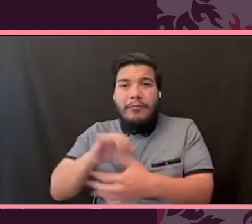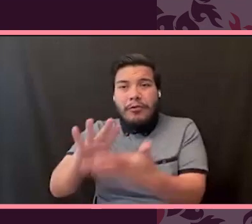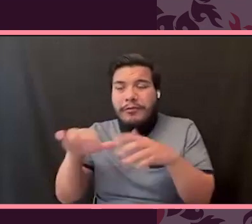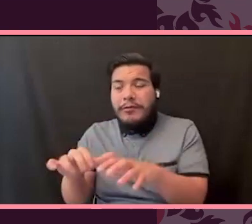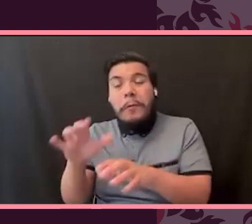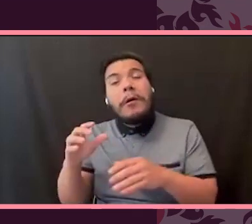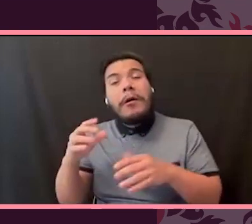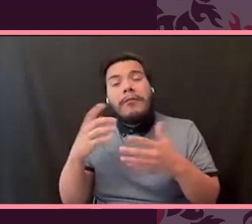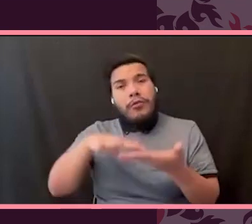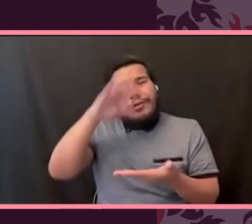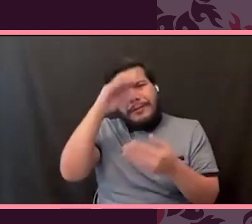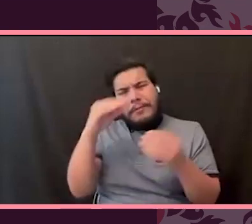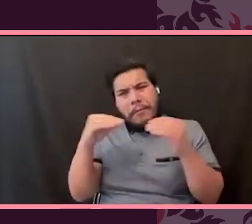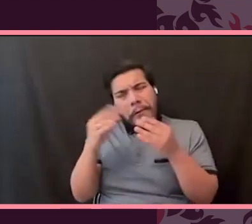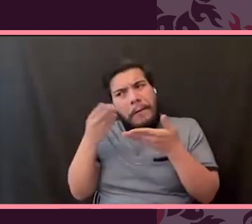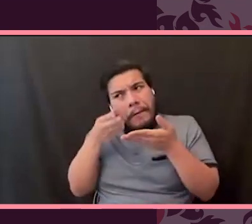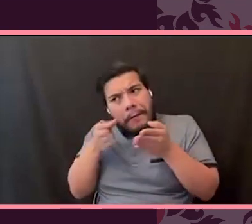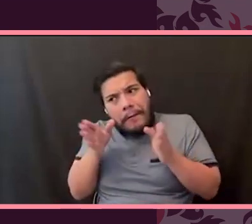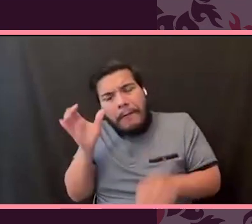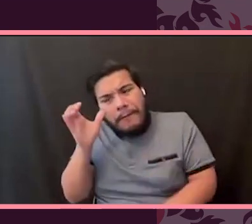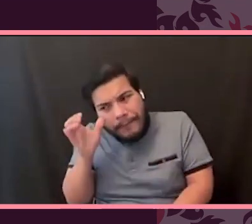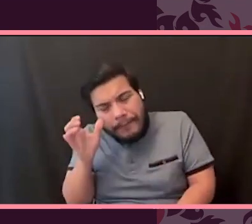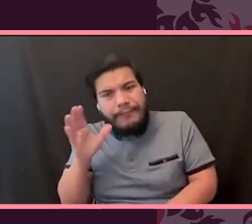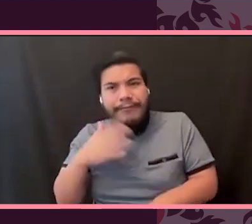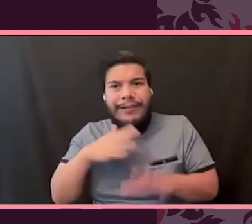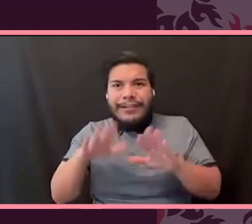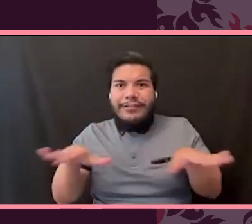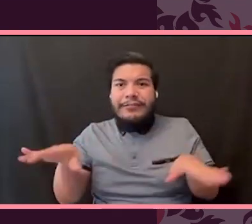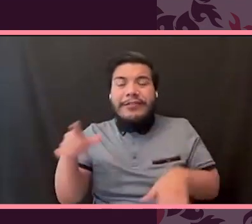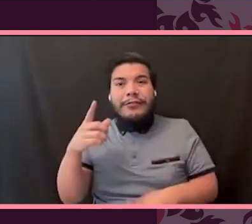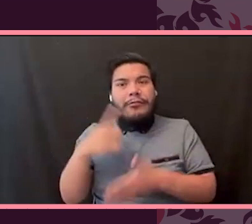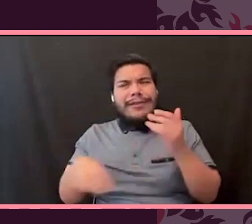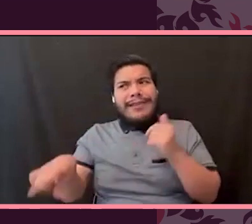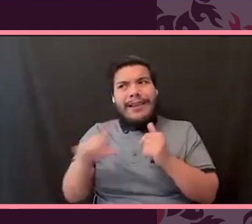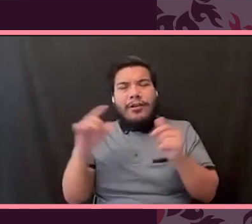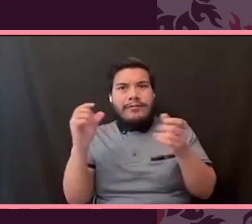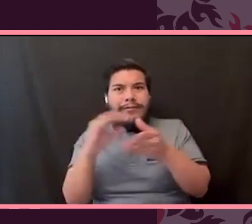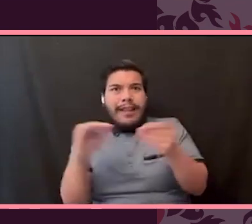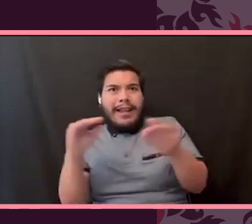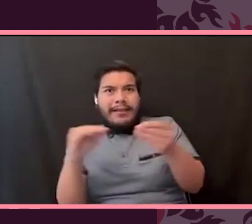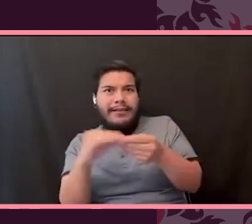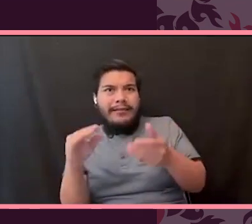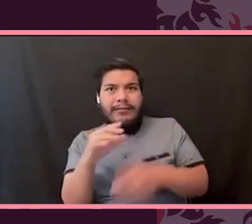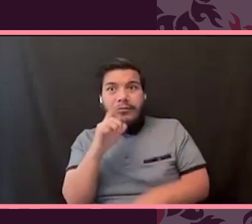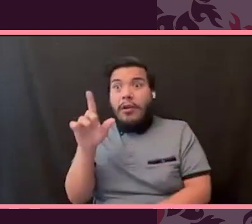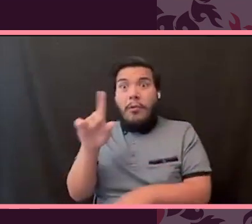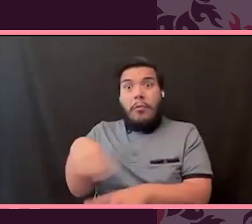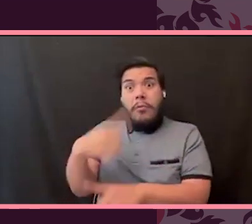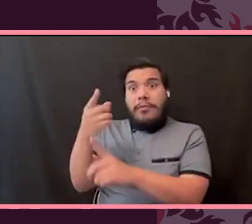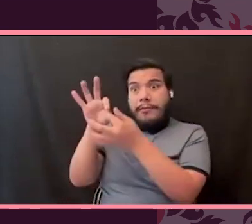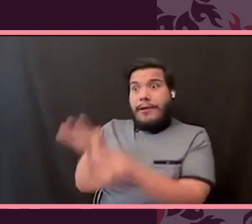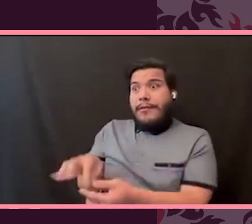to what my kids are saying, and what they're saying not only about themselves but about the